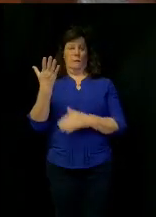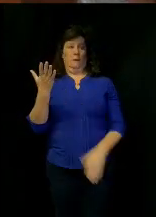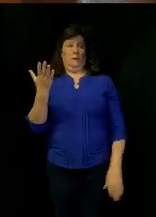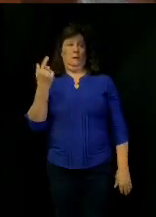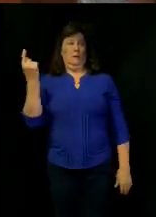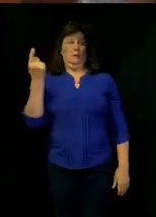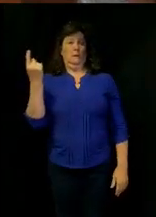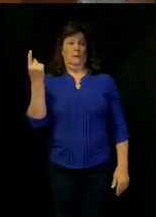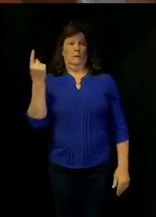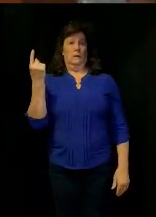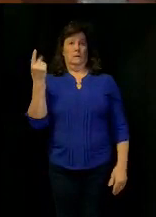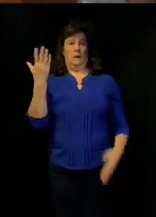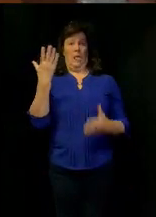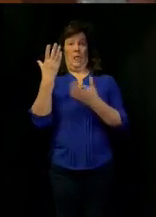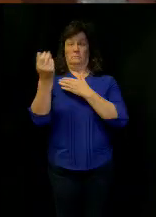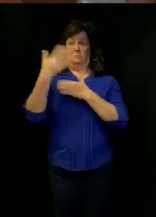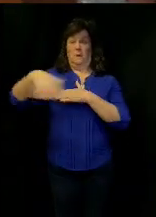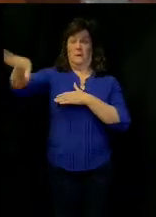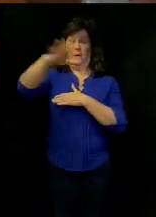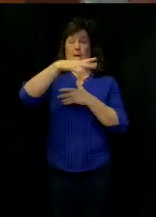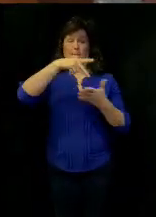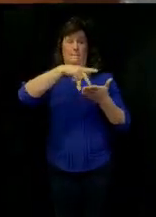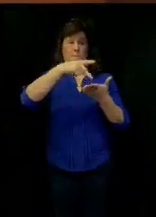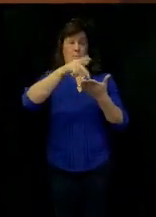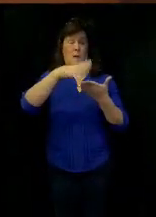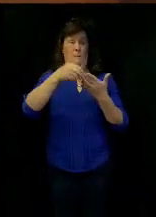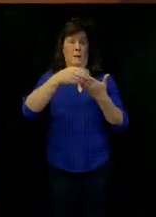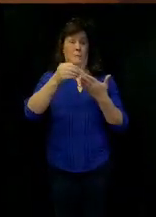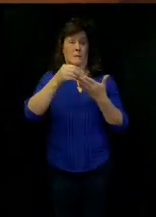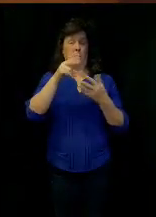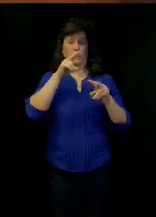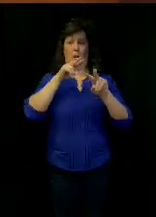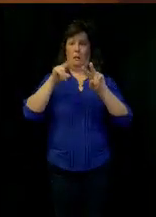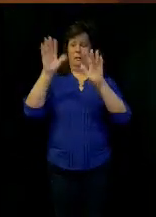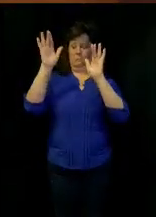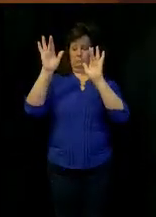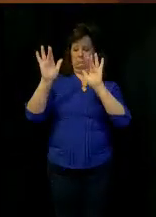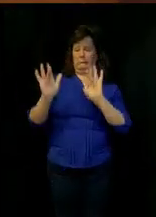There's somebody on the other end of this thing paying money to look at a nude woman.